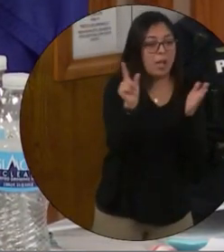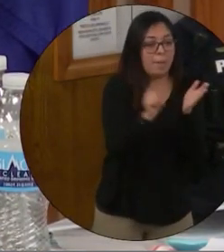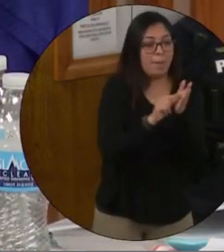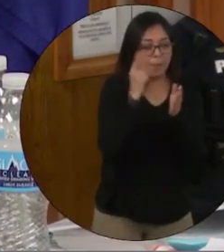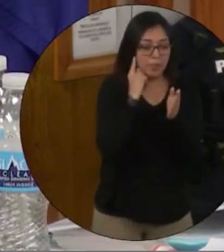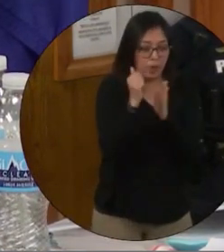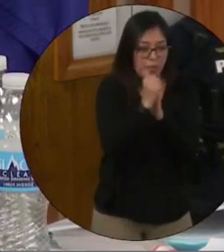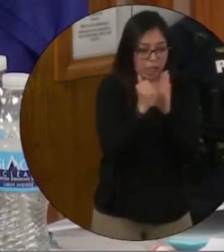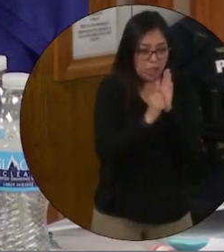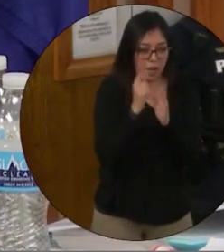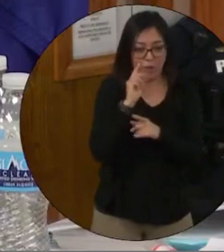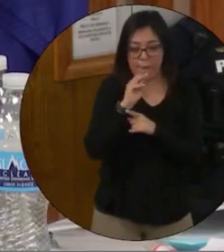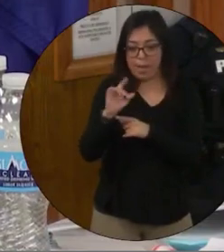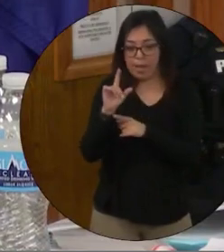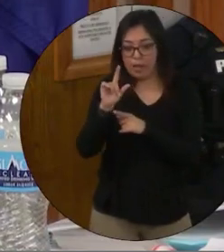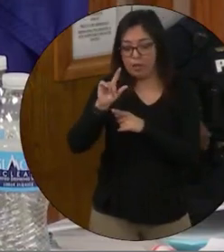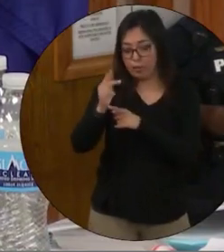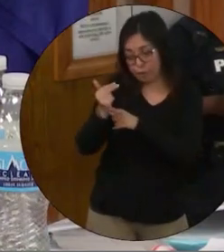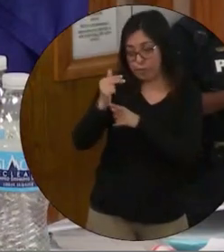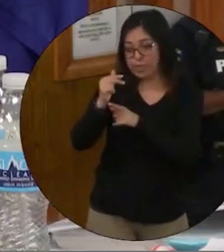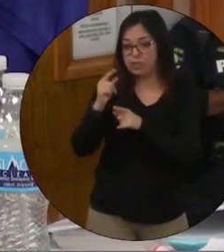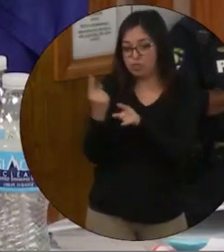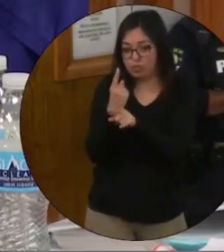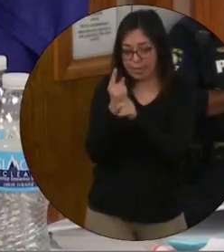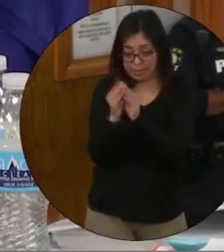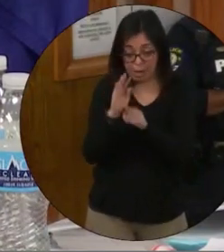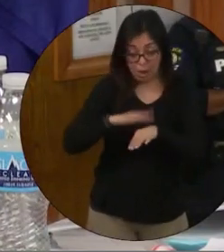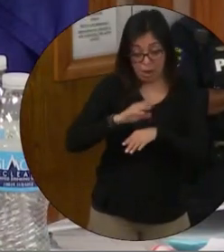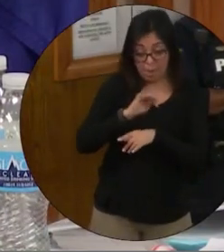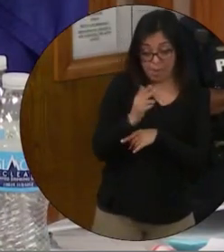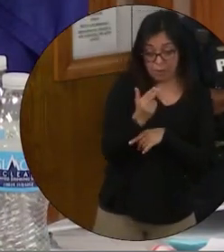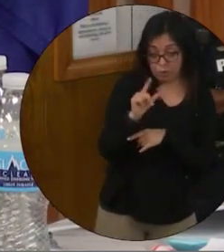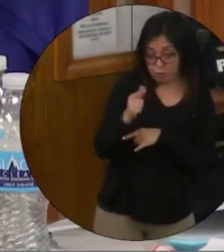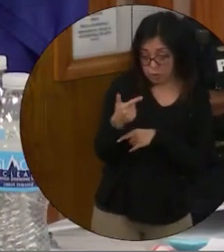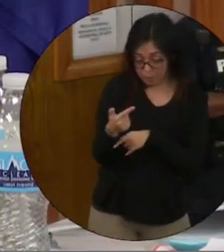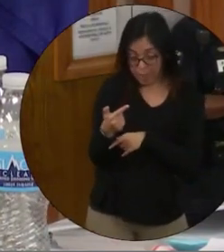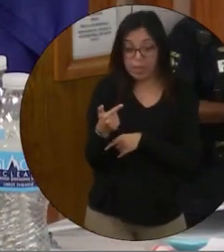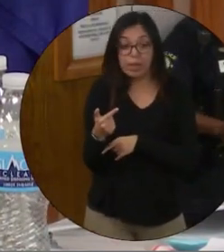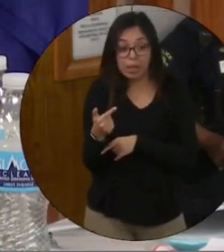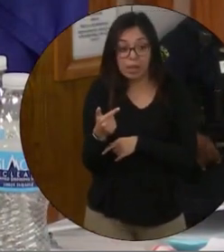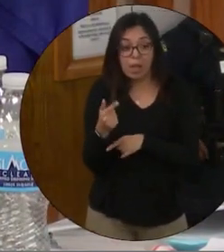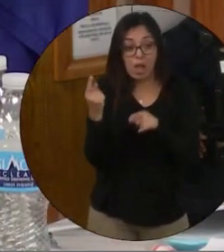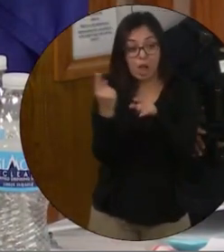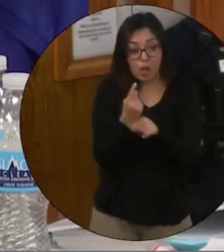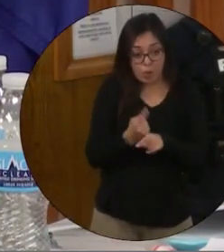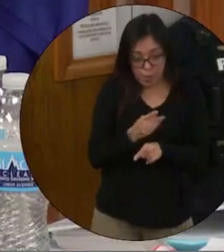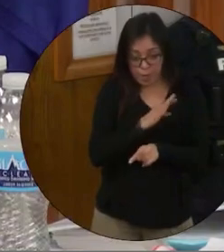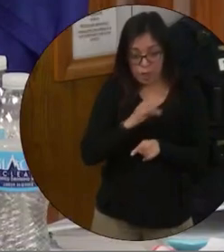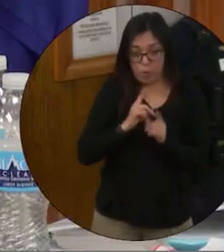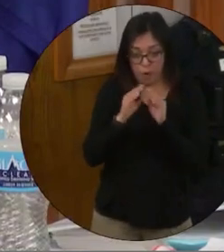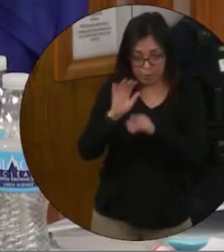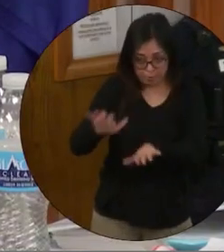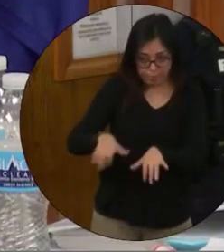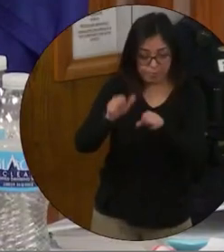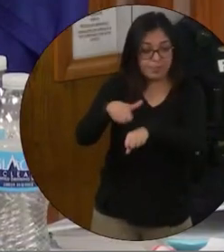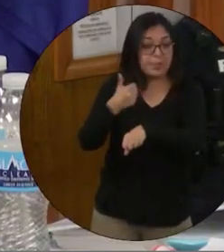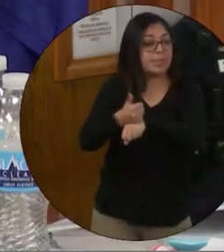the upcoming May 13th regular board meeting. On May 13th, 2021, A regular board meeting was held, and